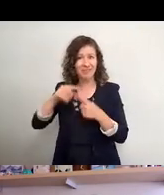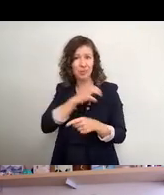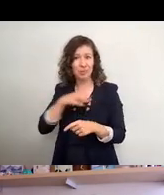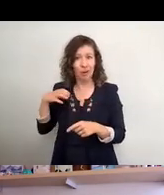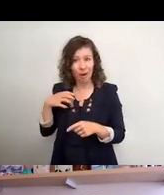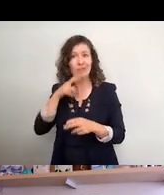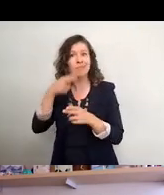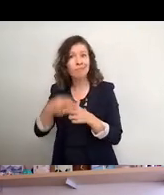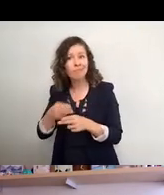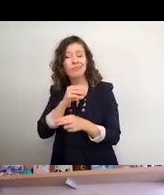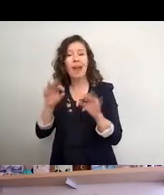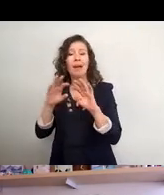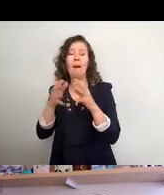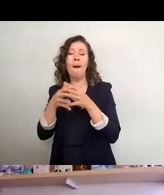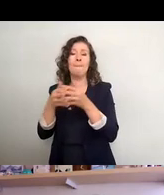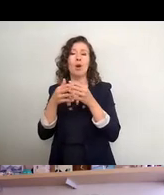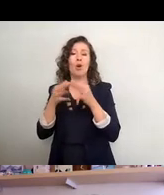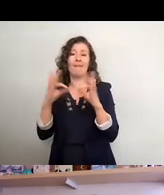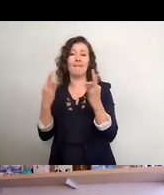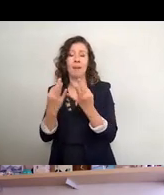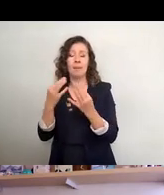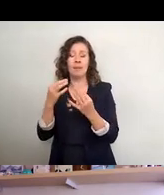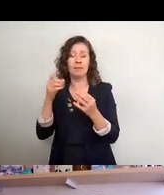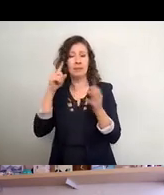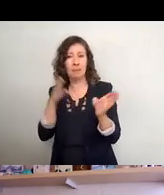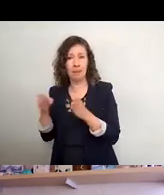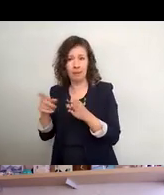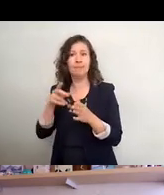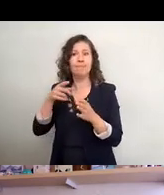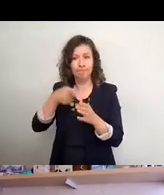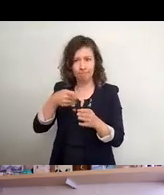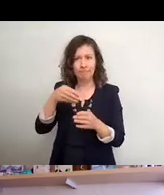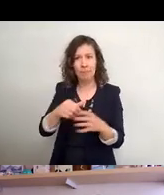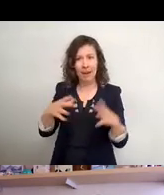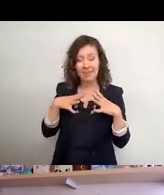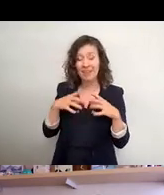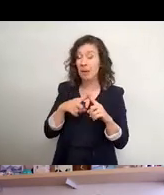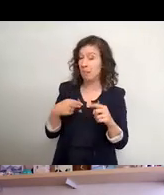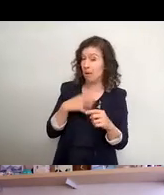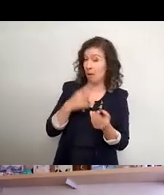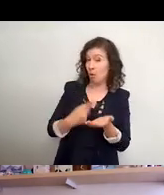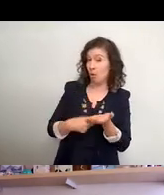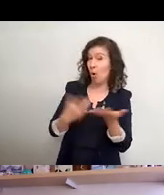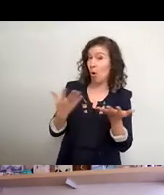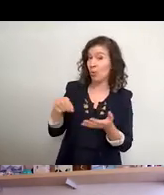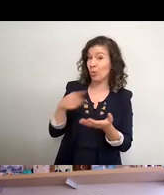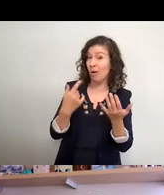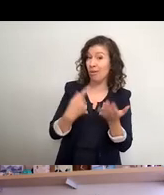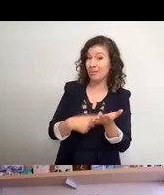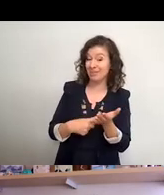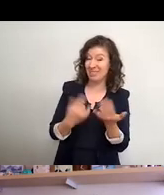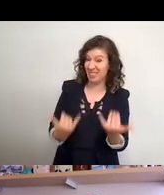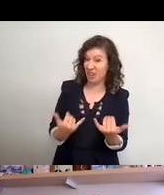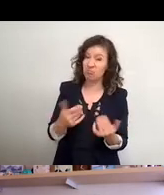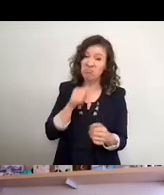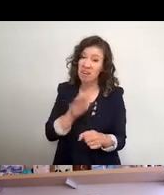his American Families Plan. But I would argue that what is currently discussed is insufficient, because